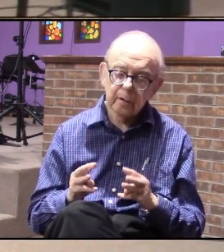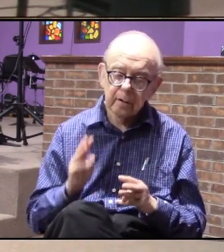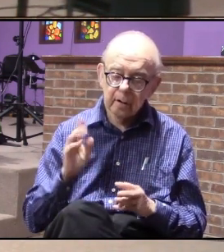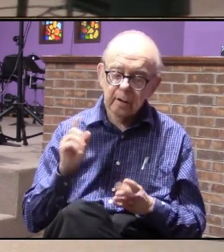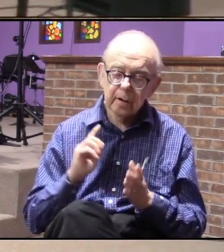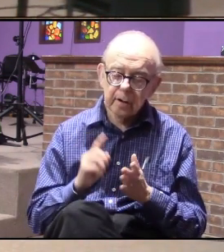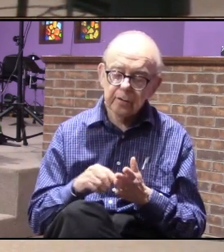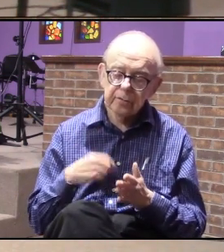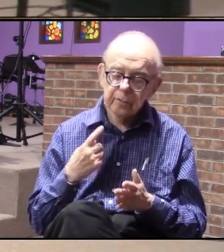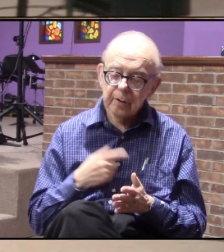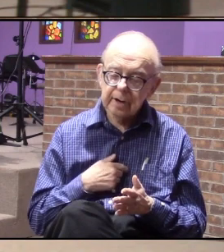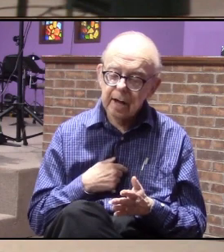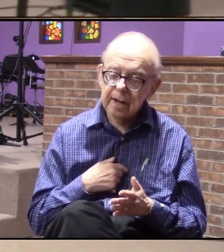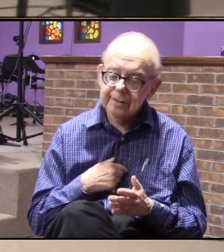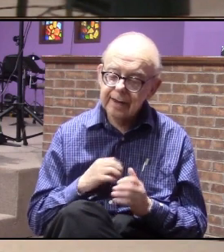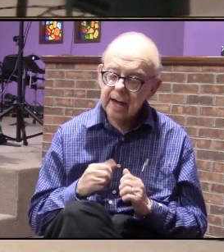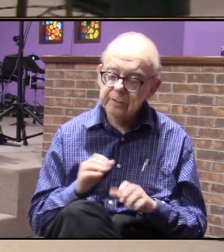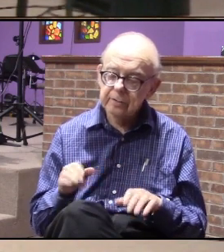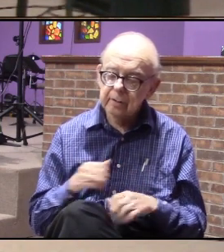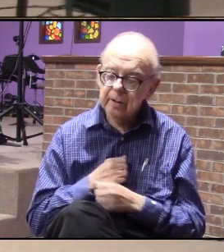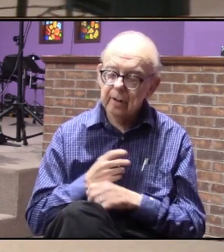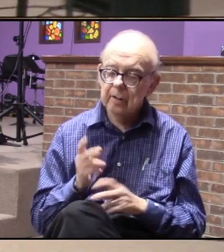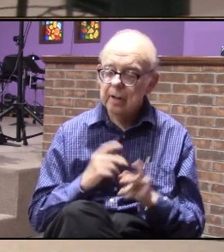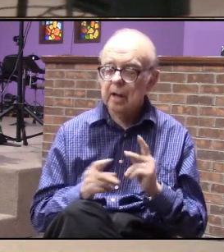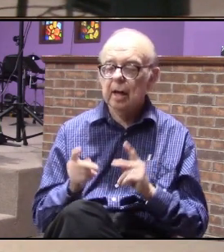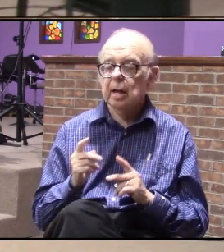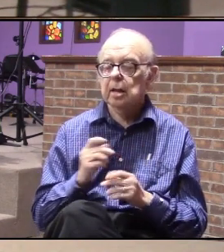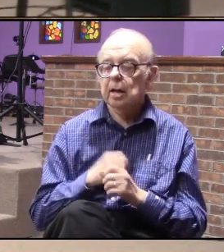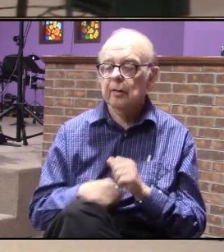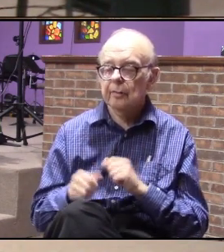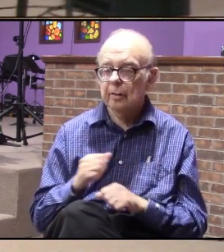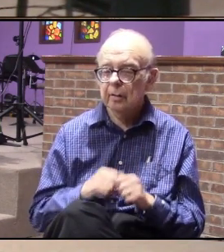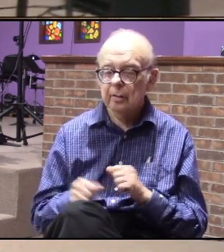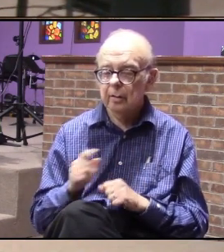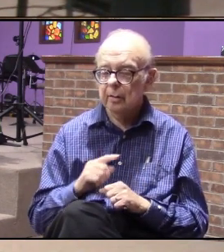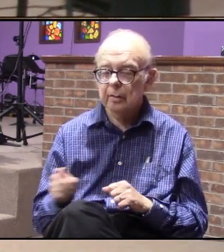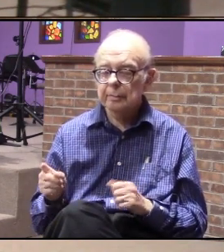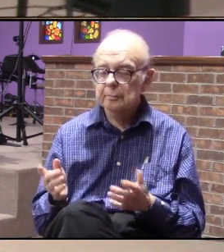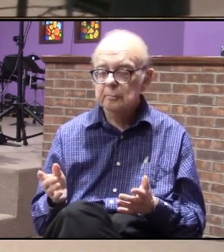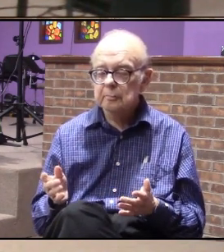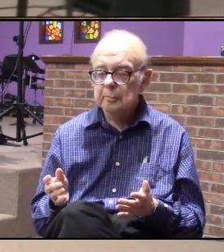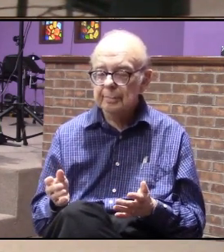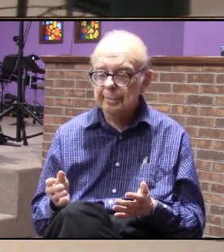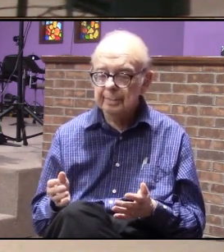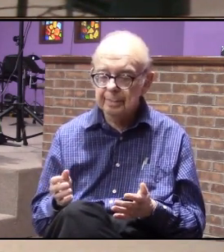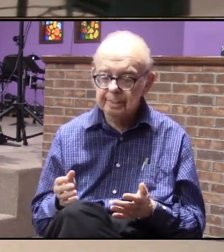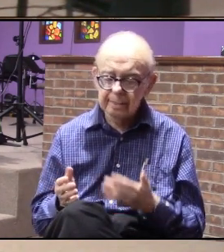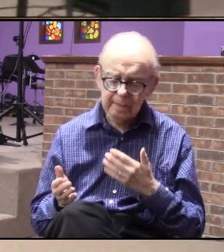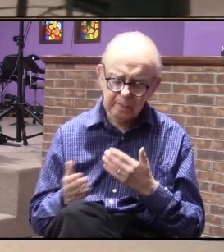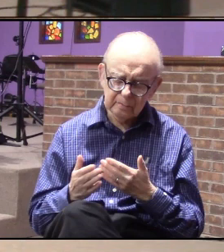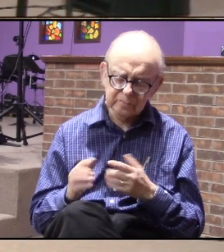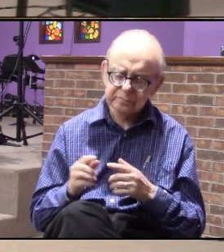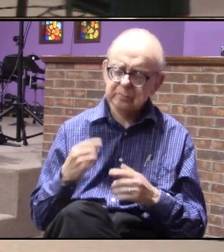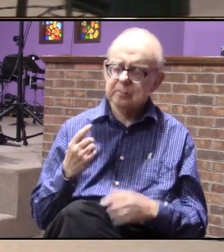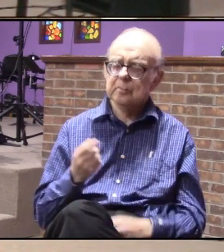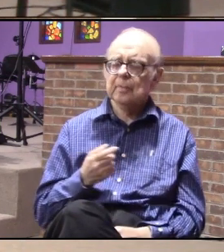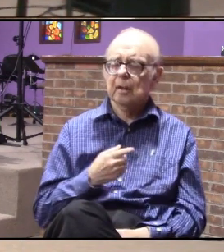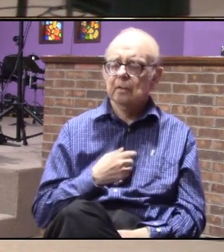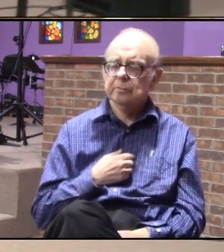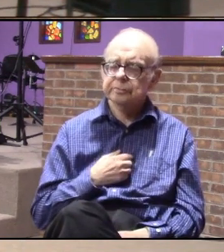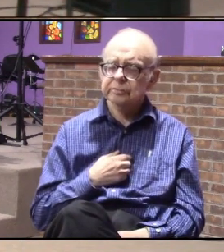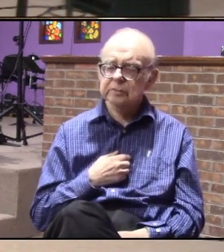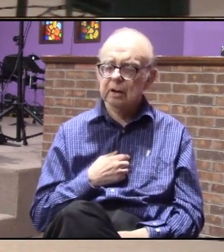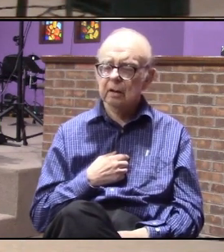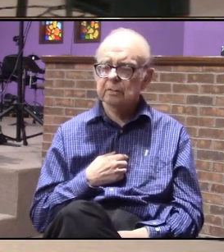us how to love people and love one another. Those that are close to us.